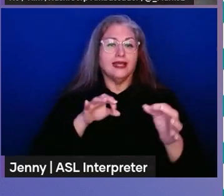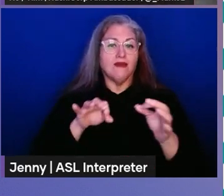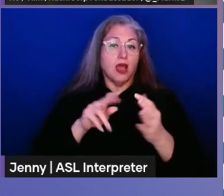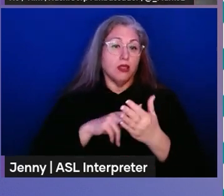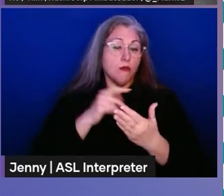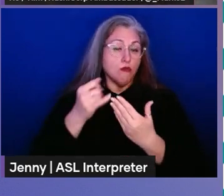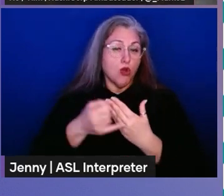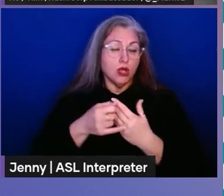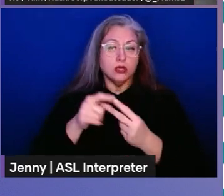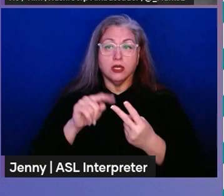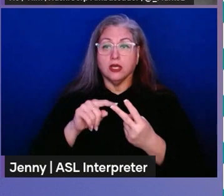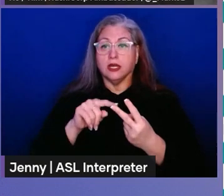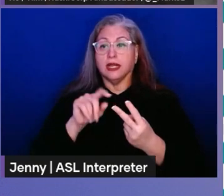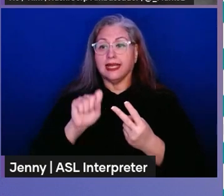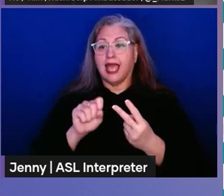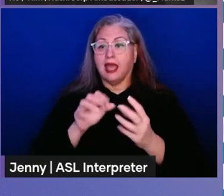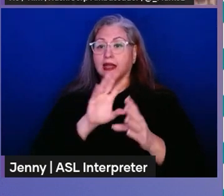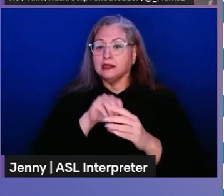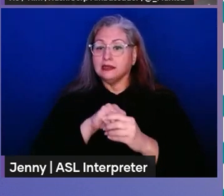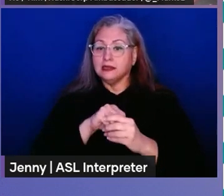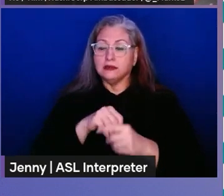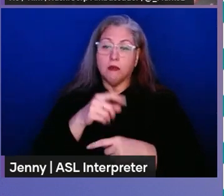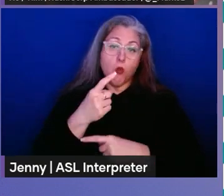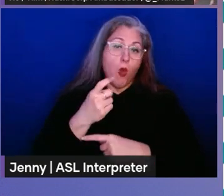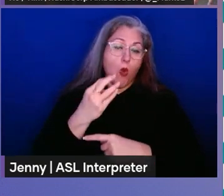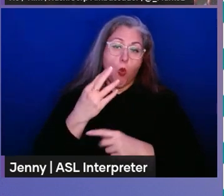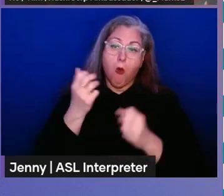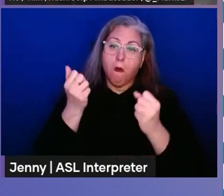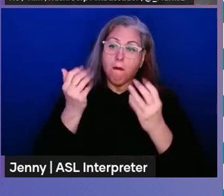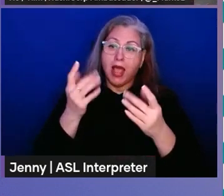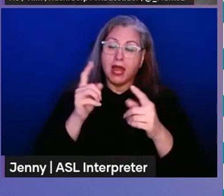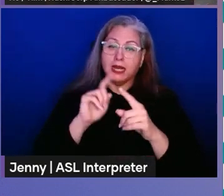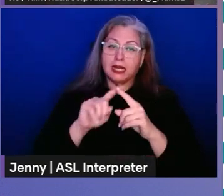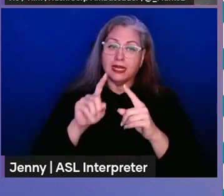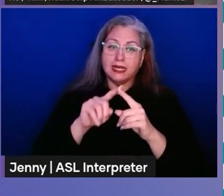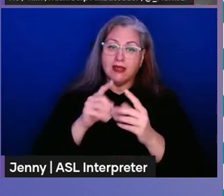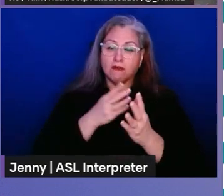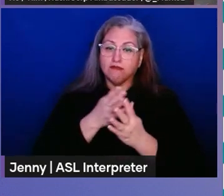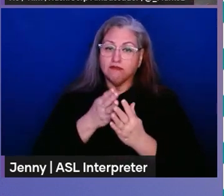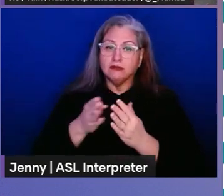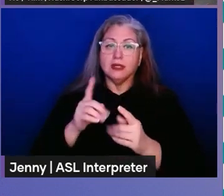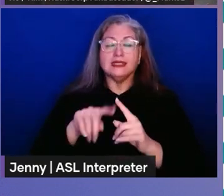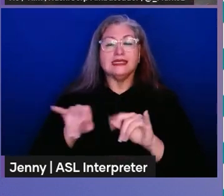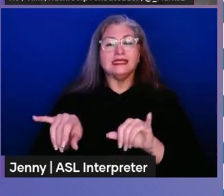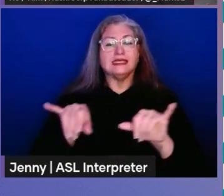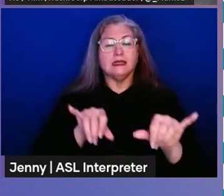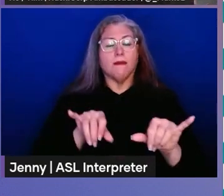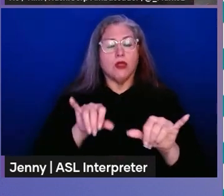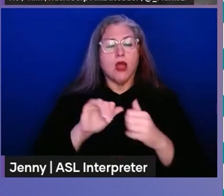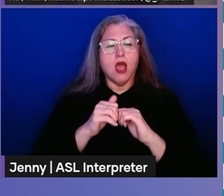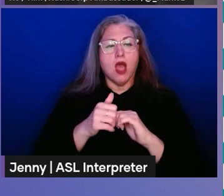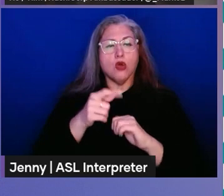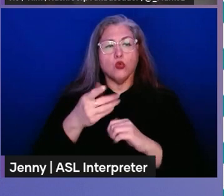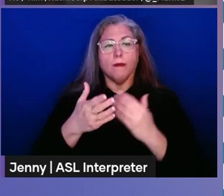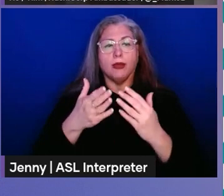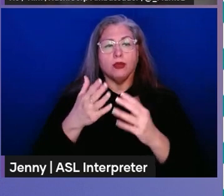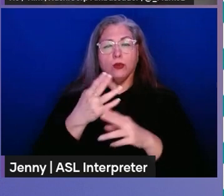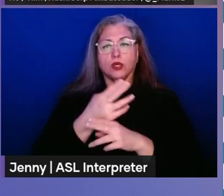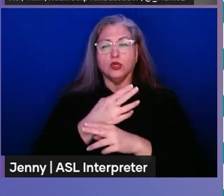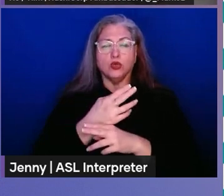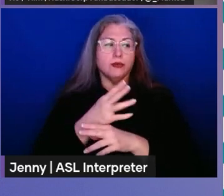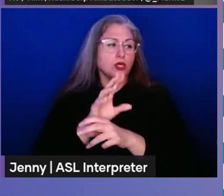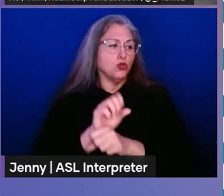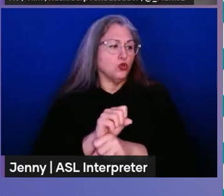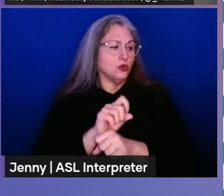which can consist of one or many applications. In a similar way that you might be using